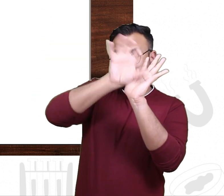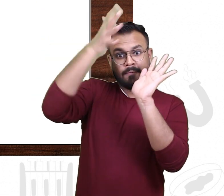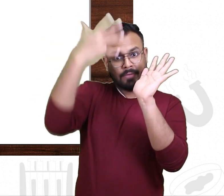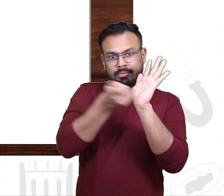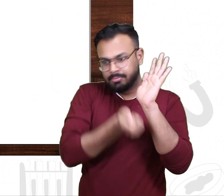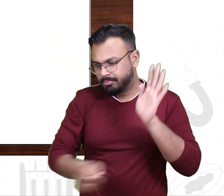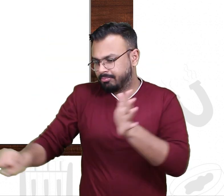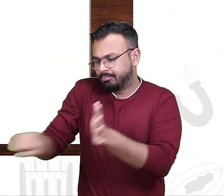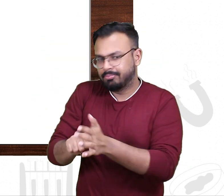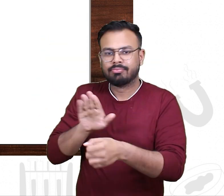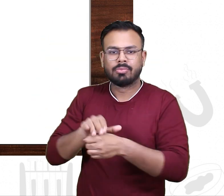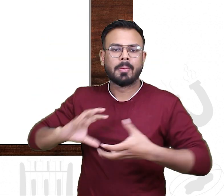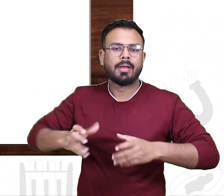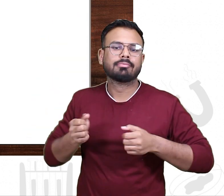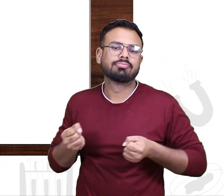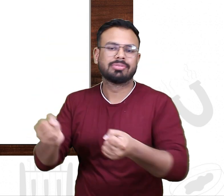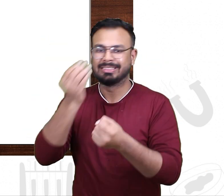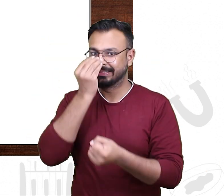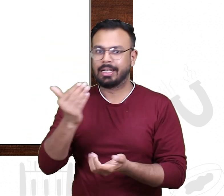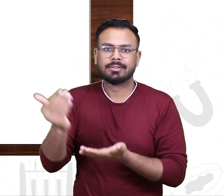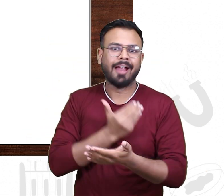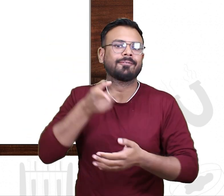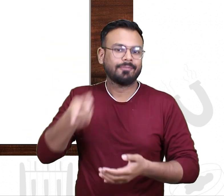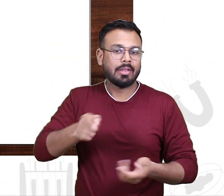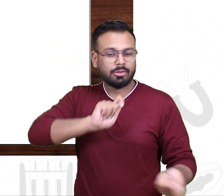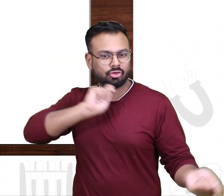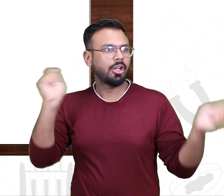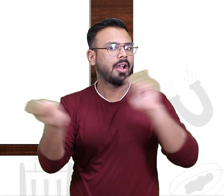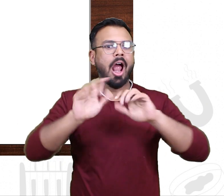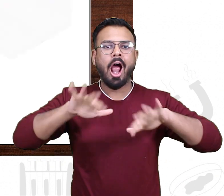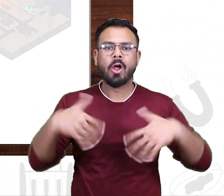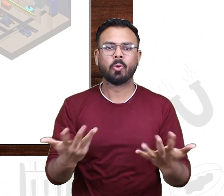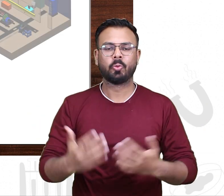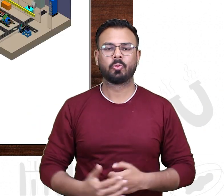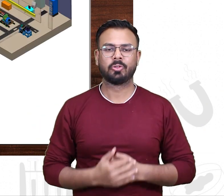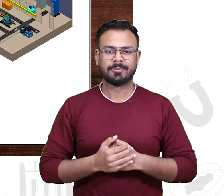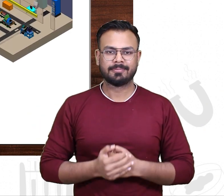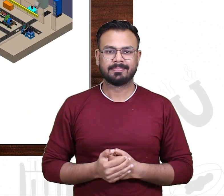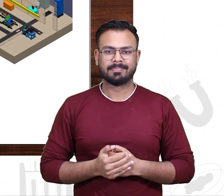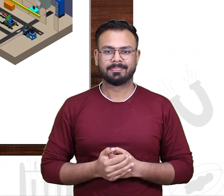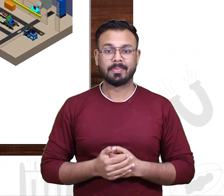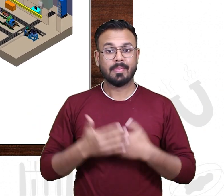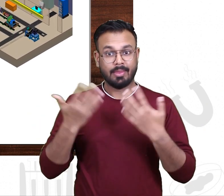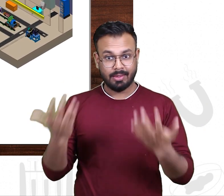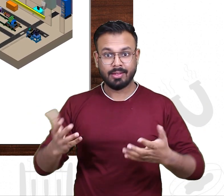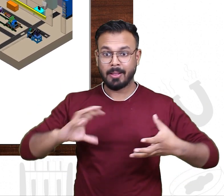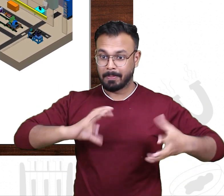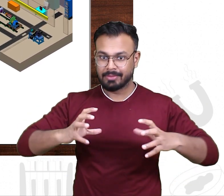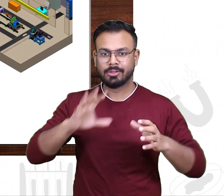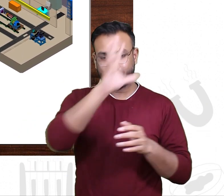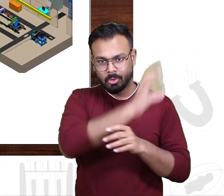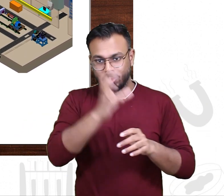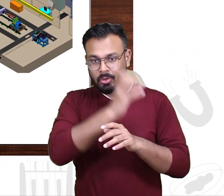energy-based ecosystem. It runs electric tractors where the power of the solar tree charges the battery mounted near the solar tree, and the power